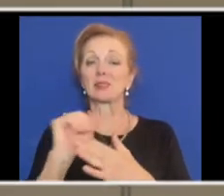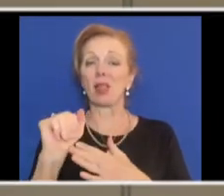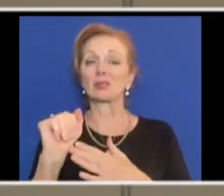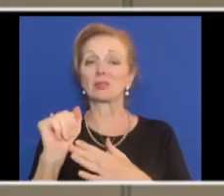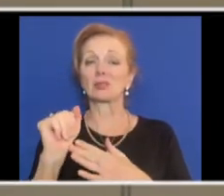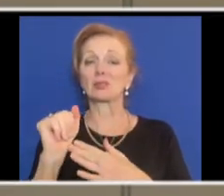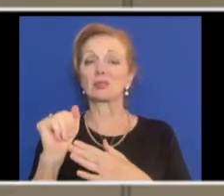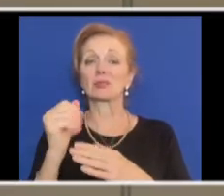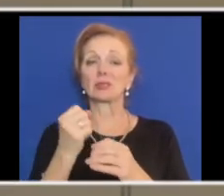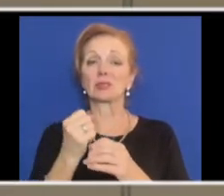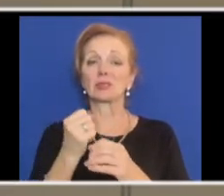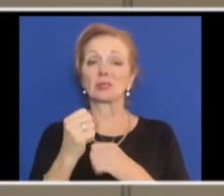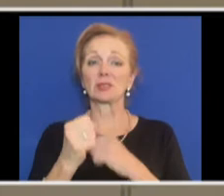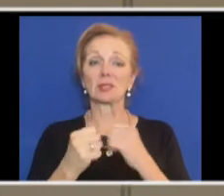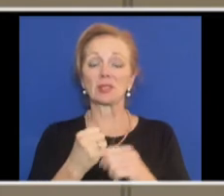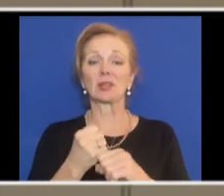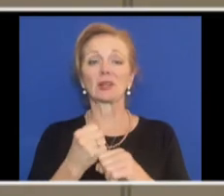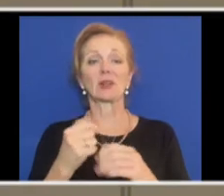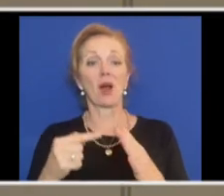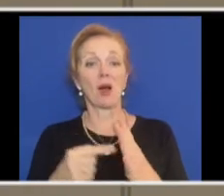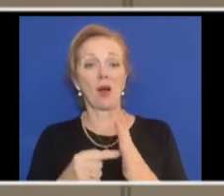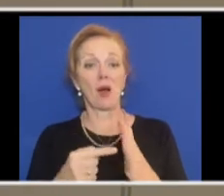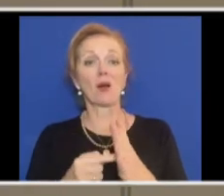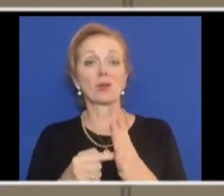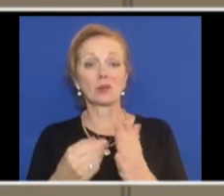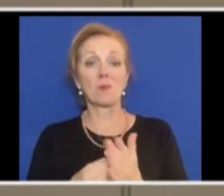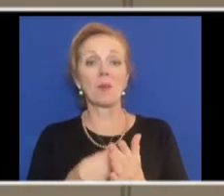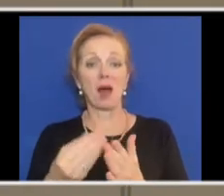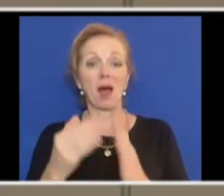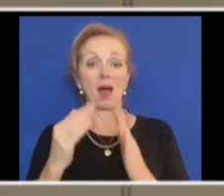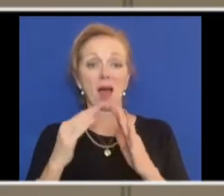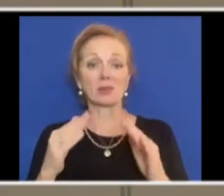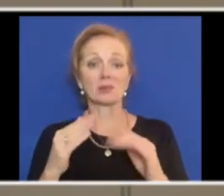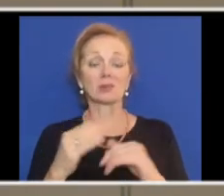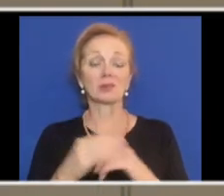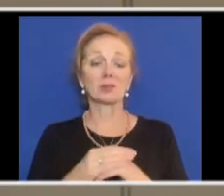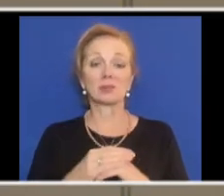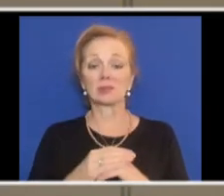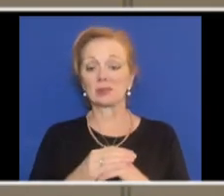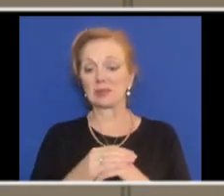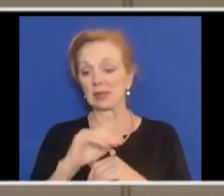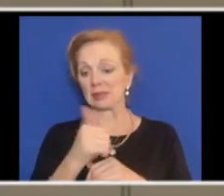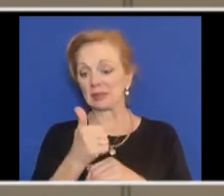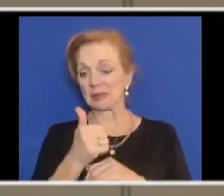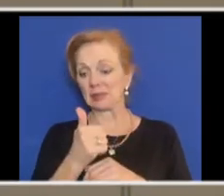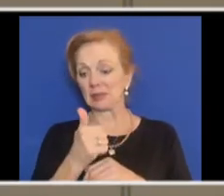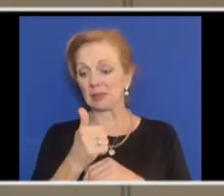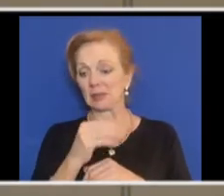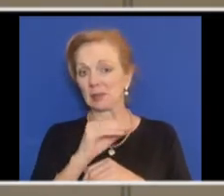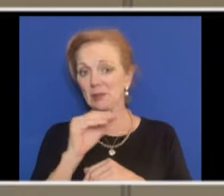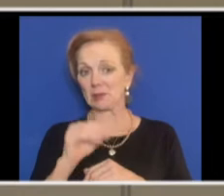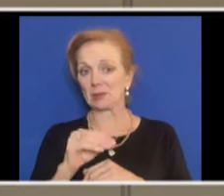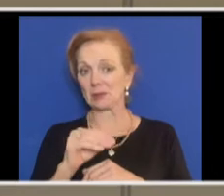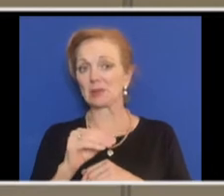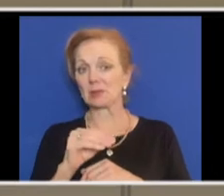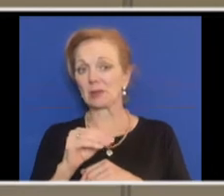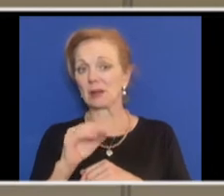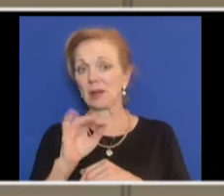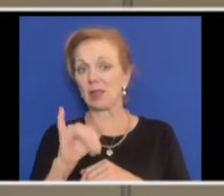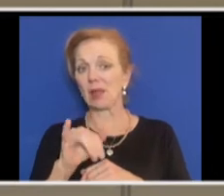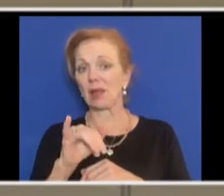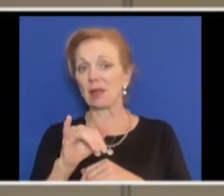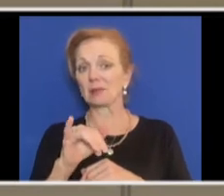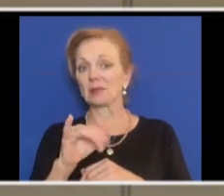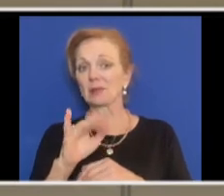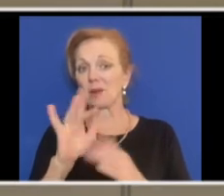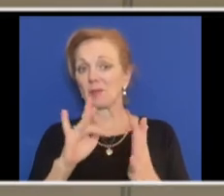ridiculous to afford uh 10 the 10th percentile of that of that Medium